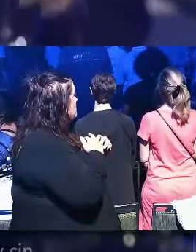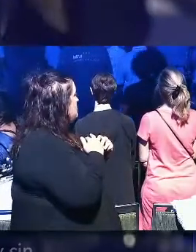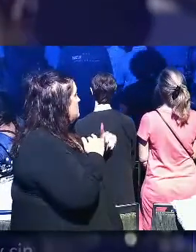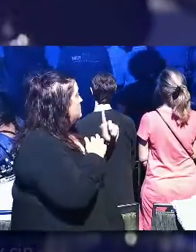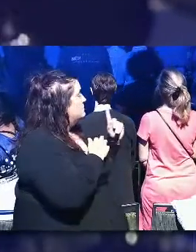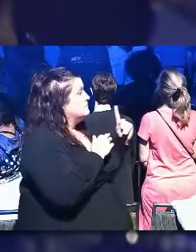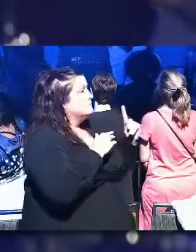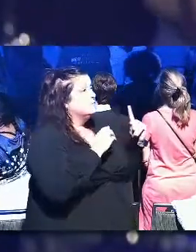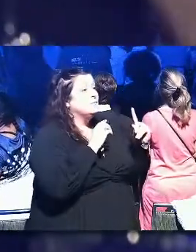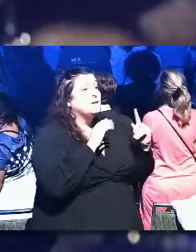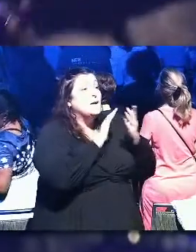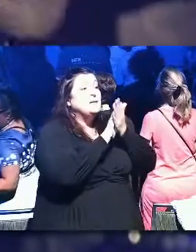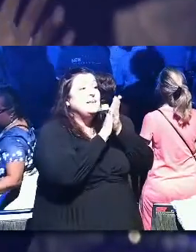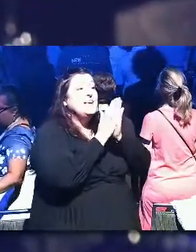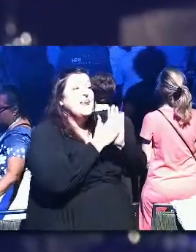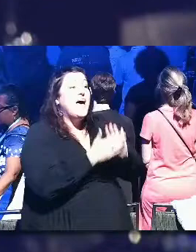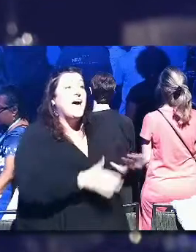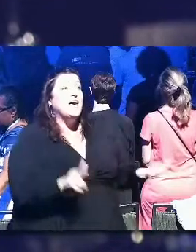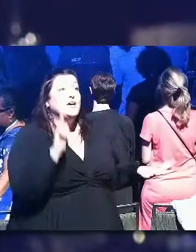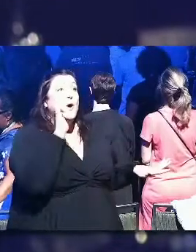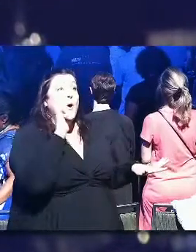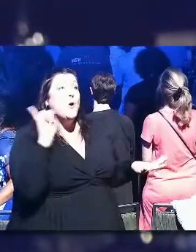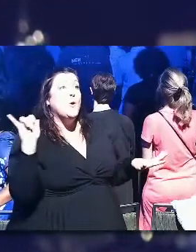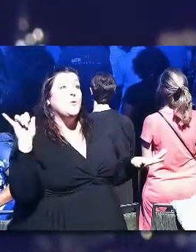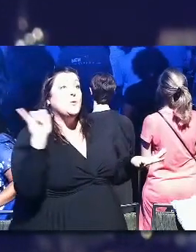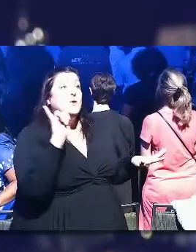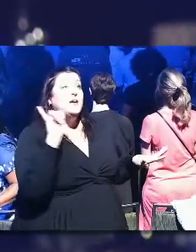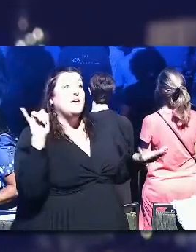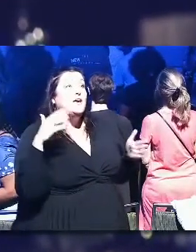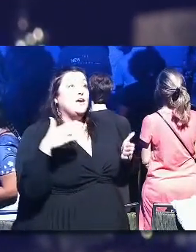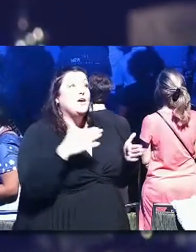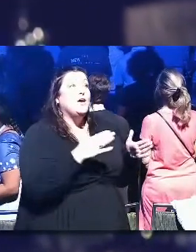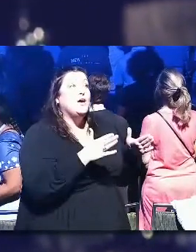When peace like a